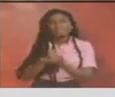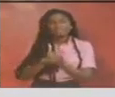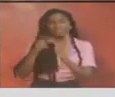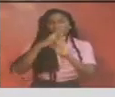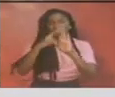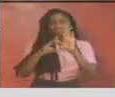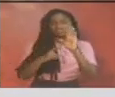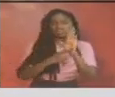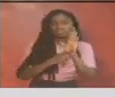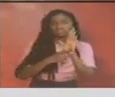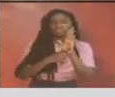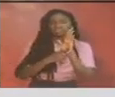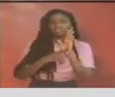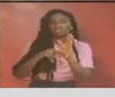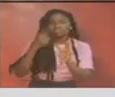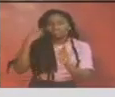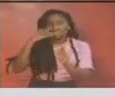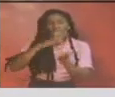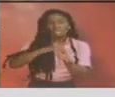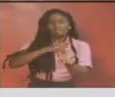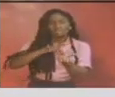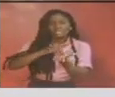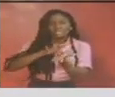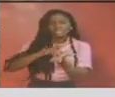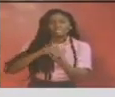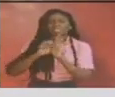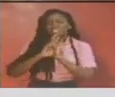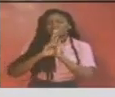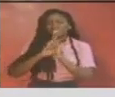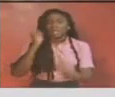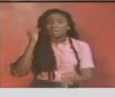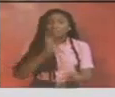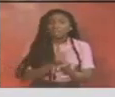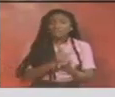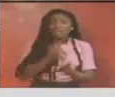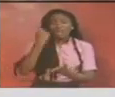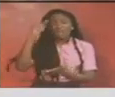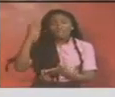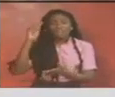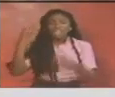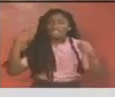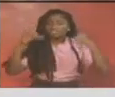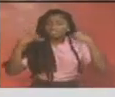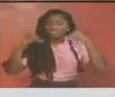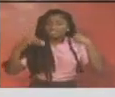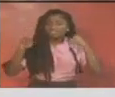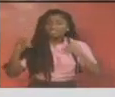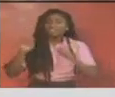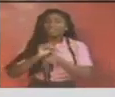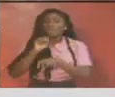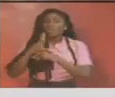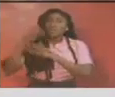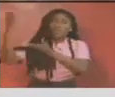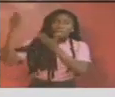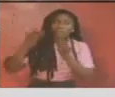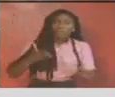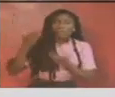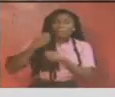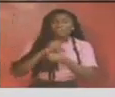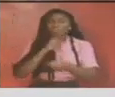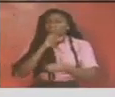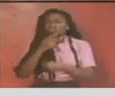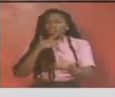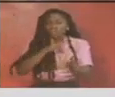regulation, particularly in the areas of approvals for market use and importation, as well as safety